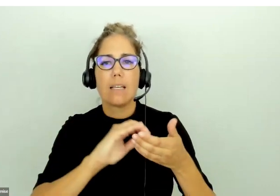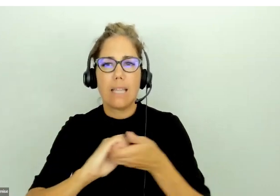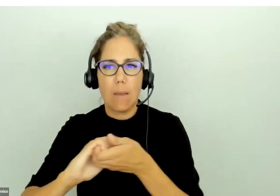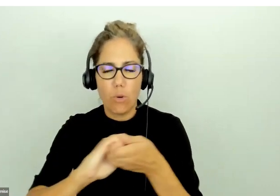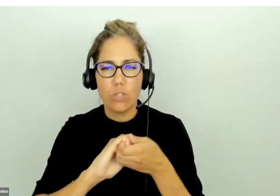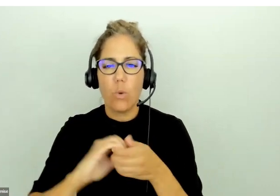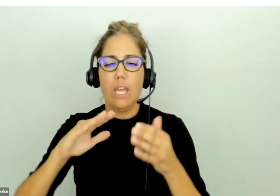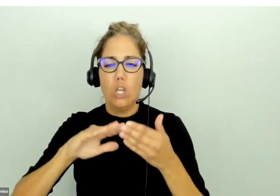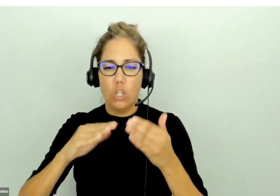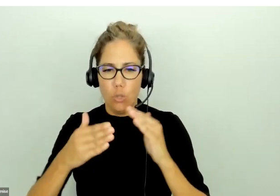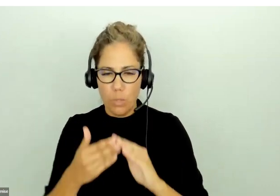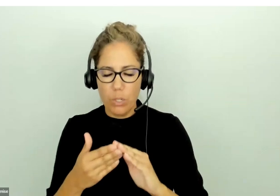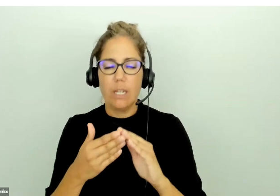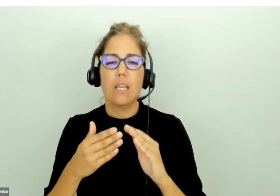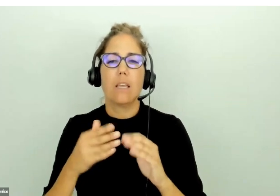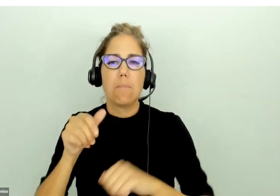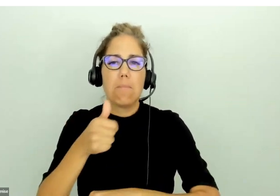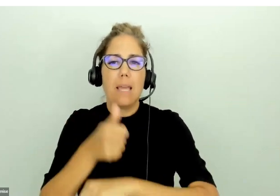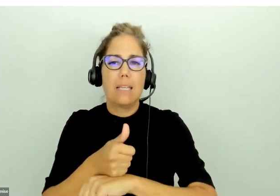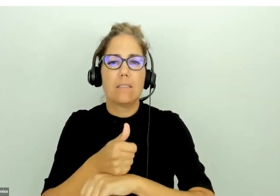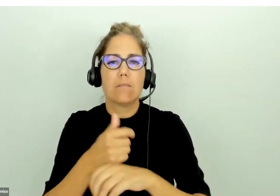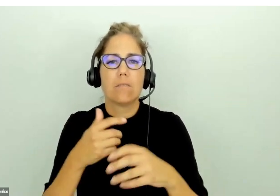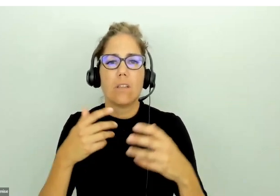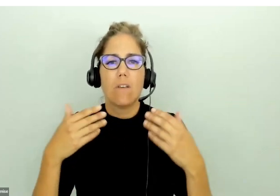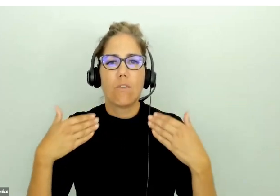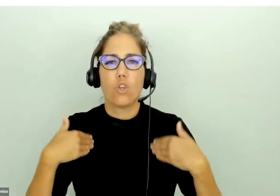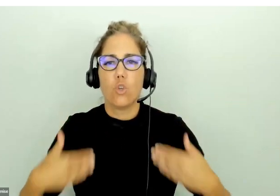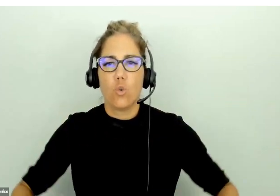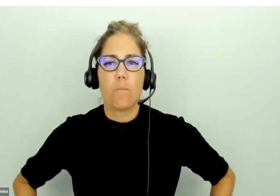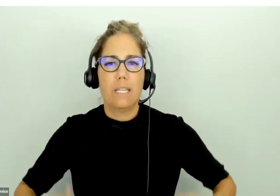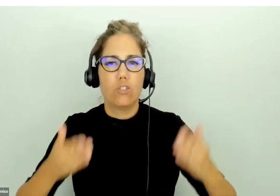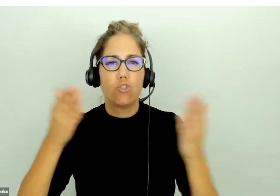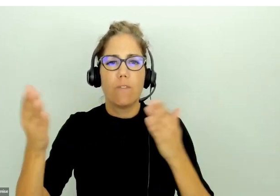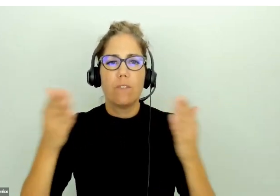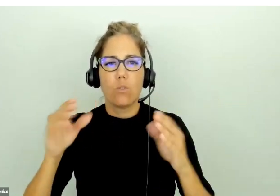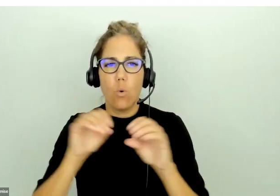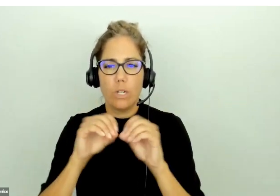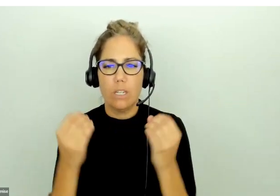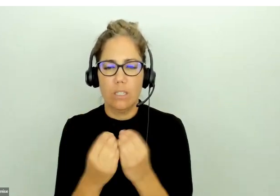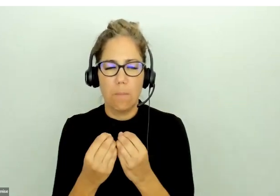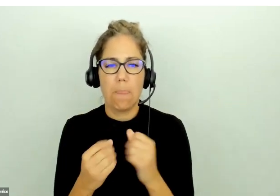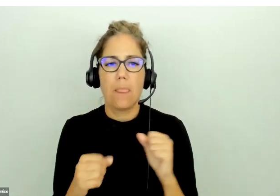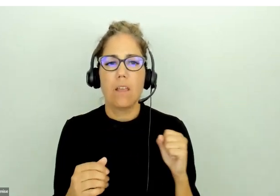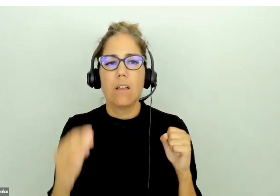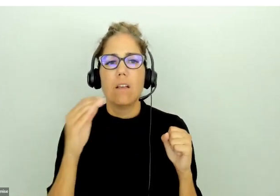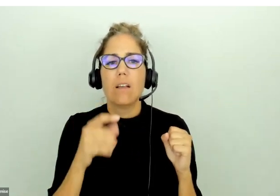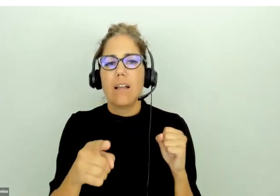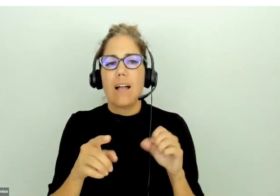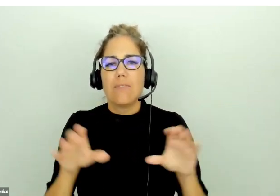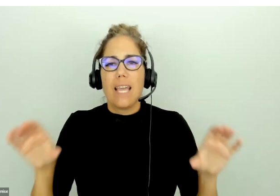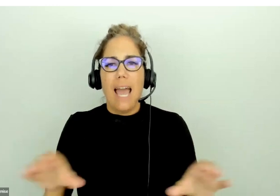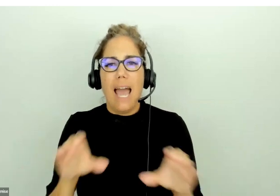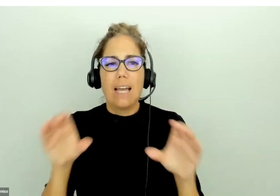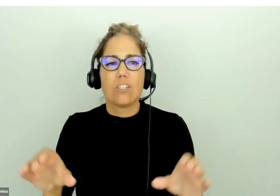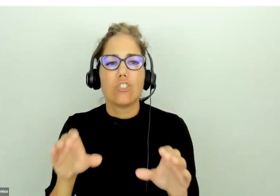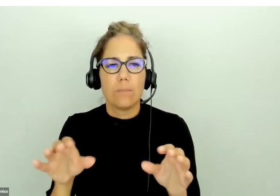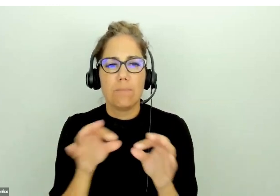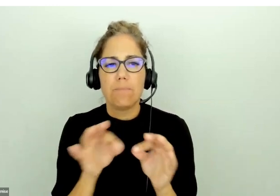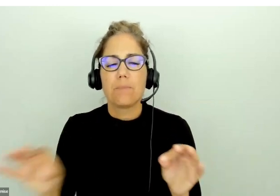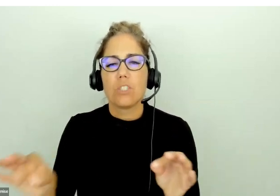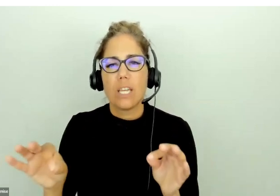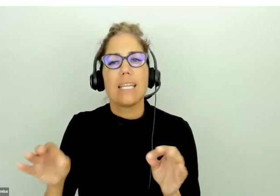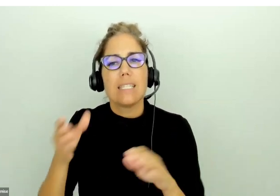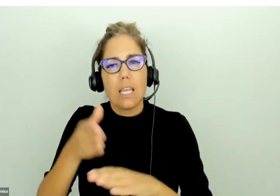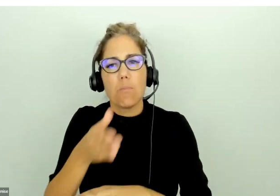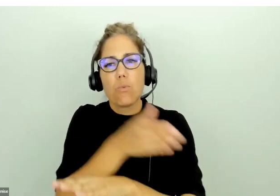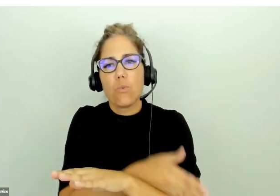community-based human services organizations. Our action statement for this focus area is to improve the